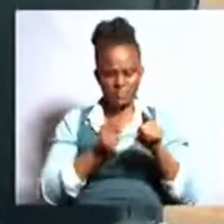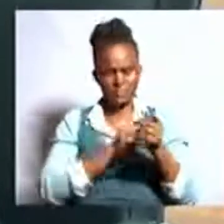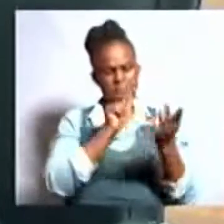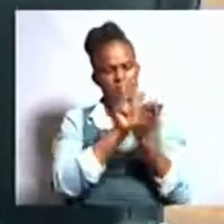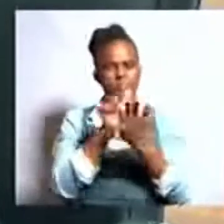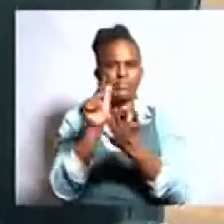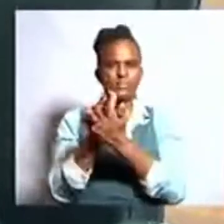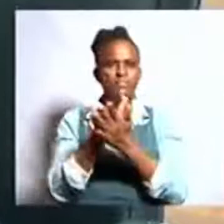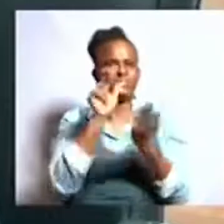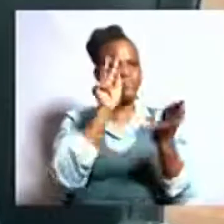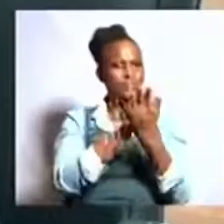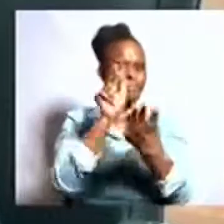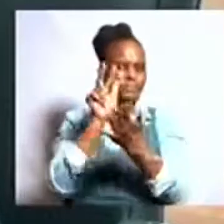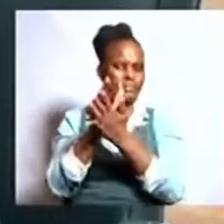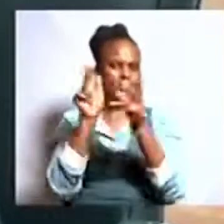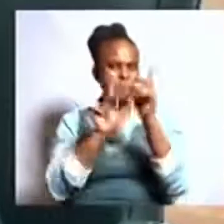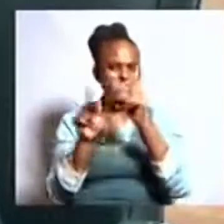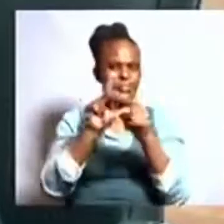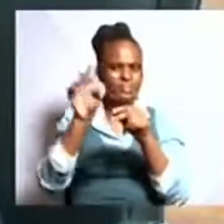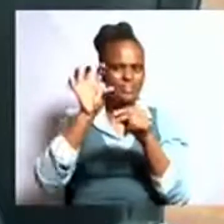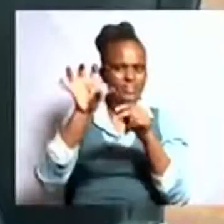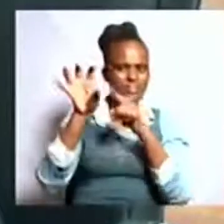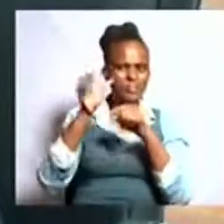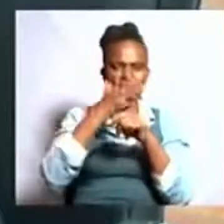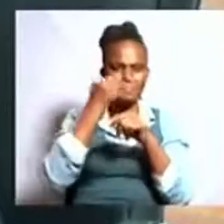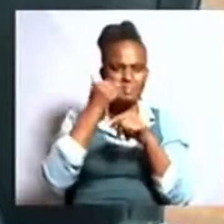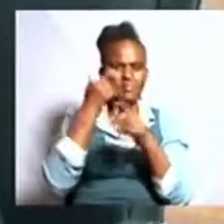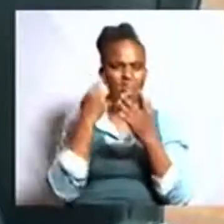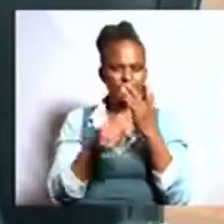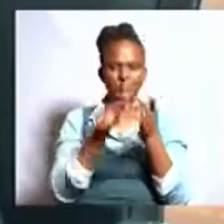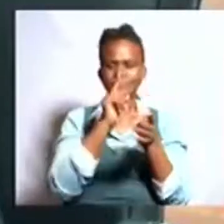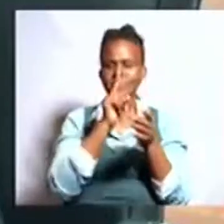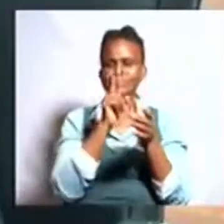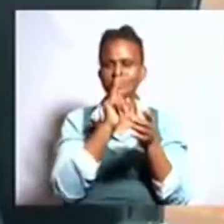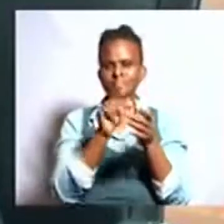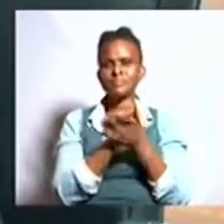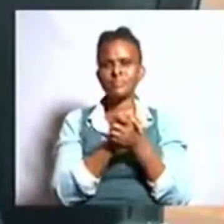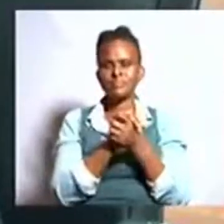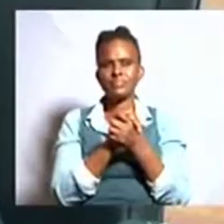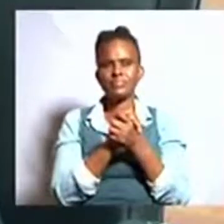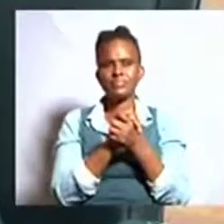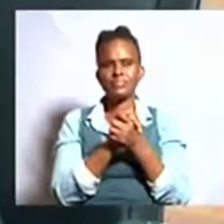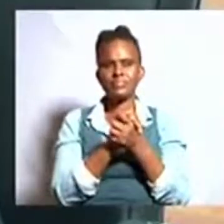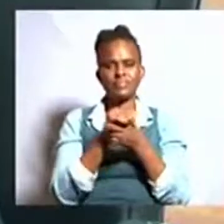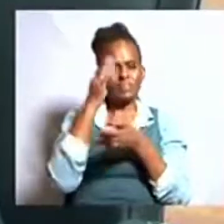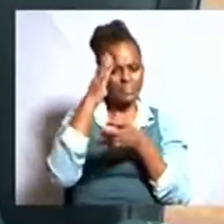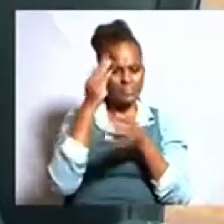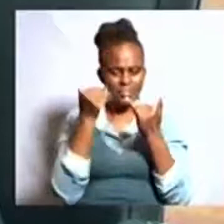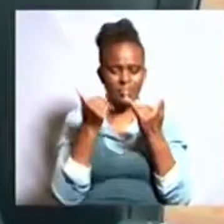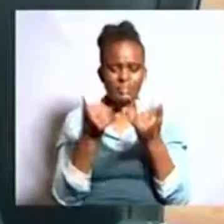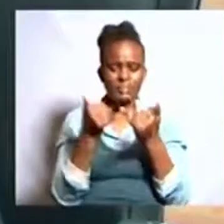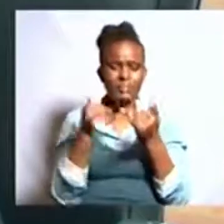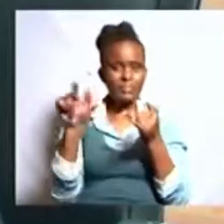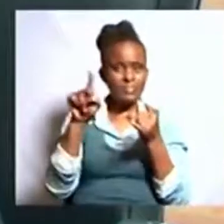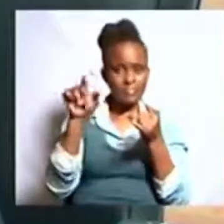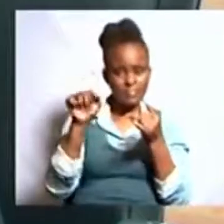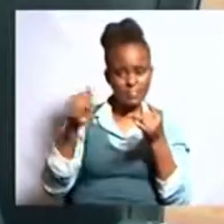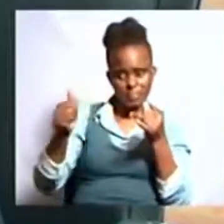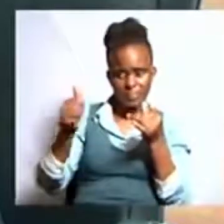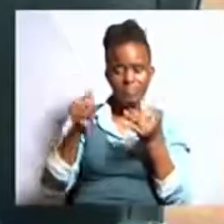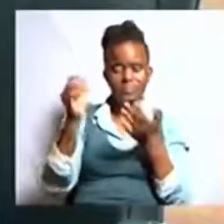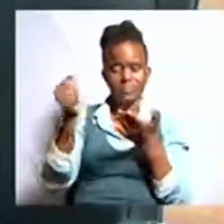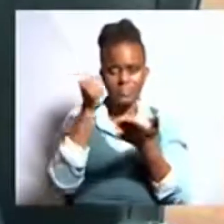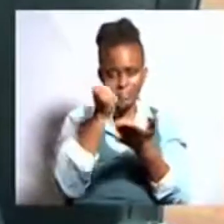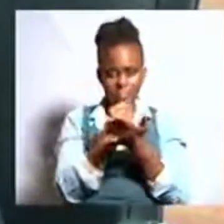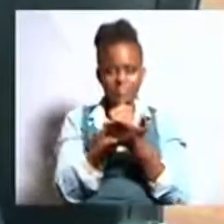approving, the people at the province should have done due diligence. And that is why, PS, you've inherited this.